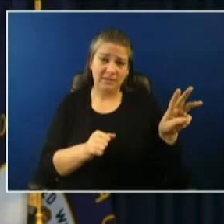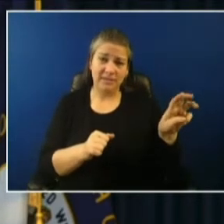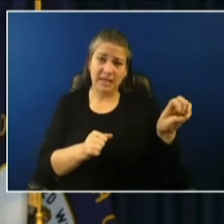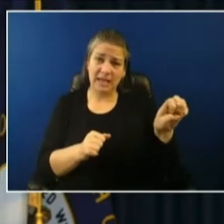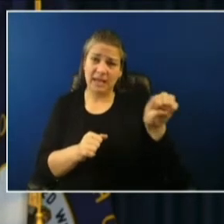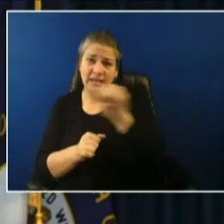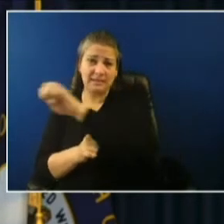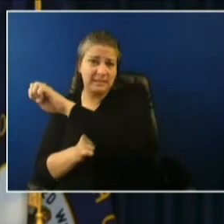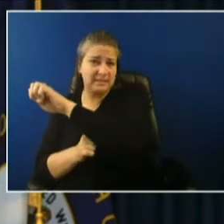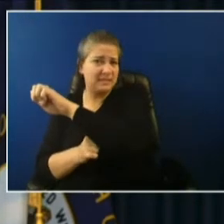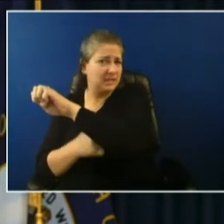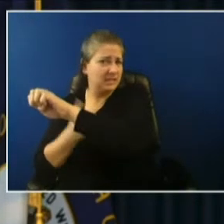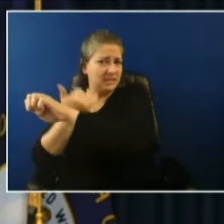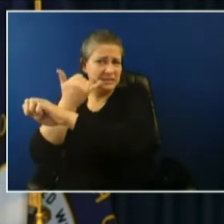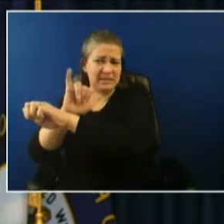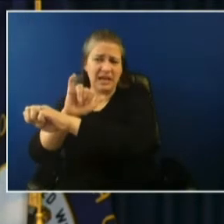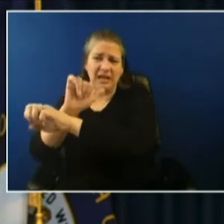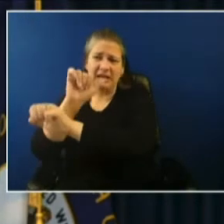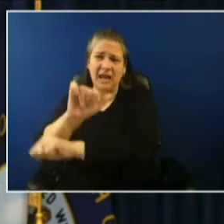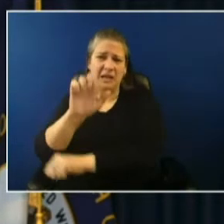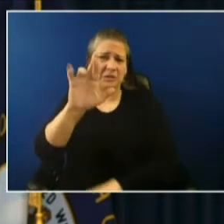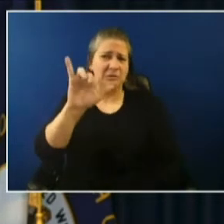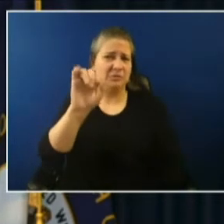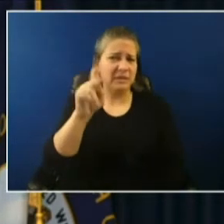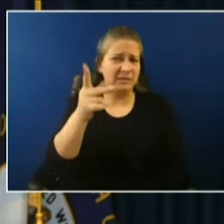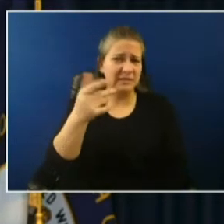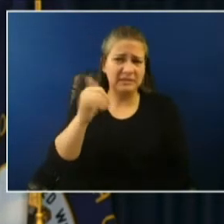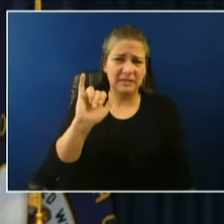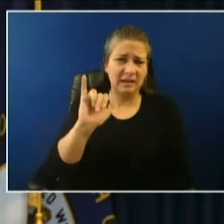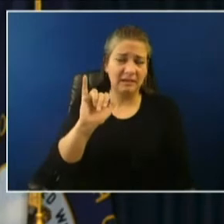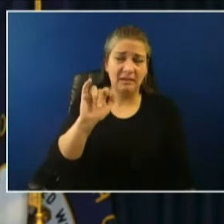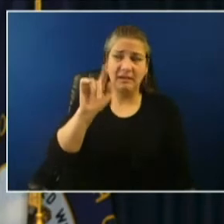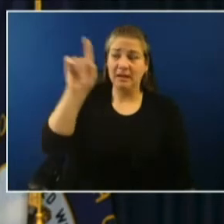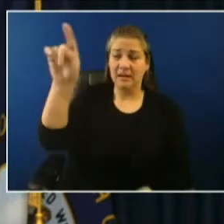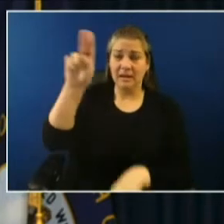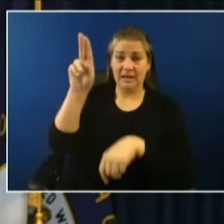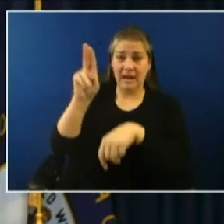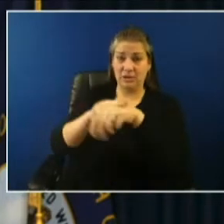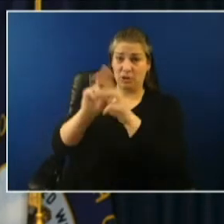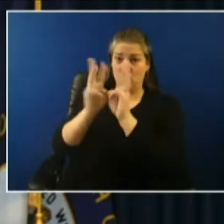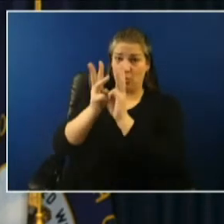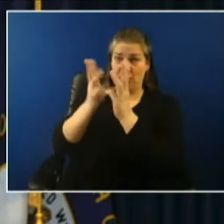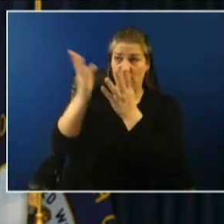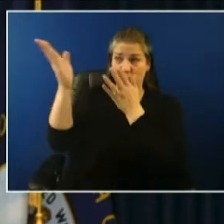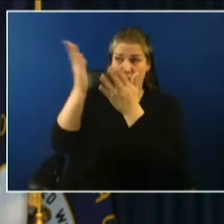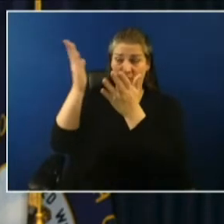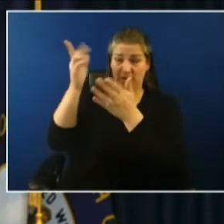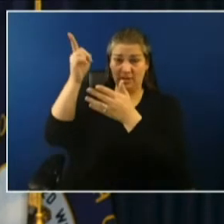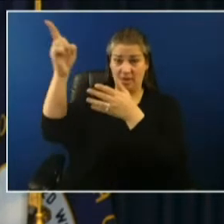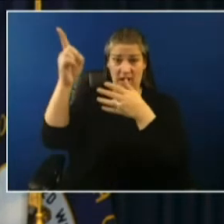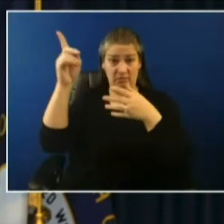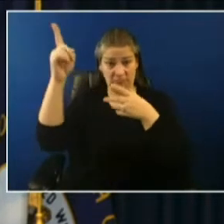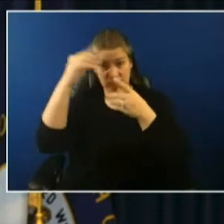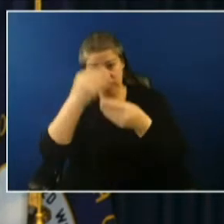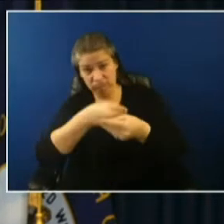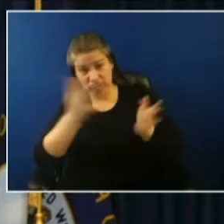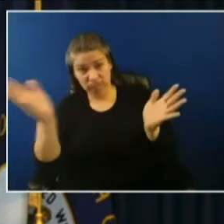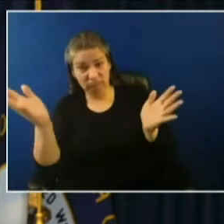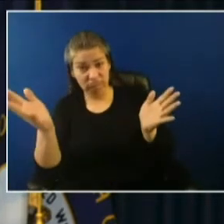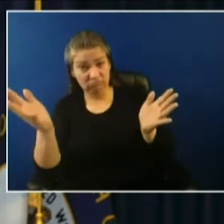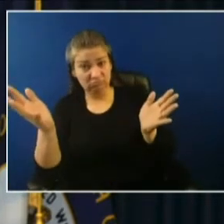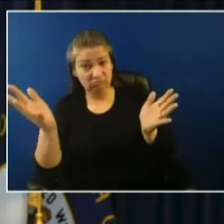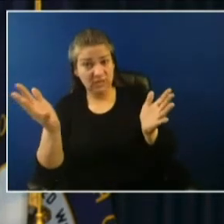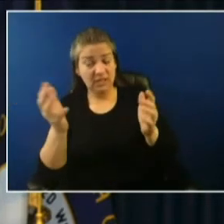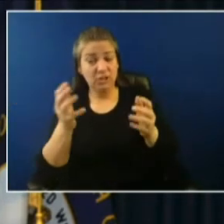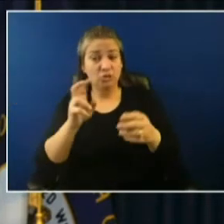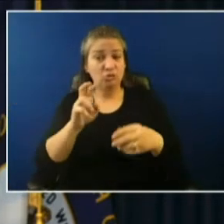The National Weather Service continues to predict, and this is in terms of travel conditions, continues to predict that travel conditions